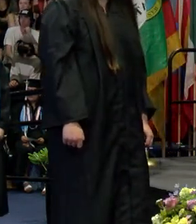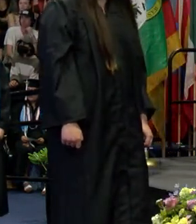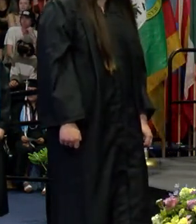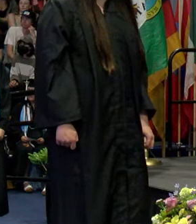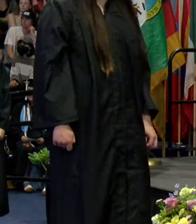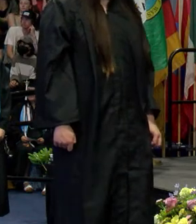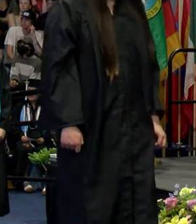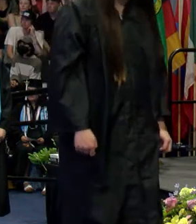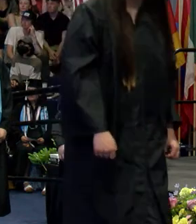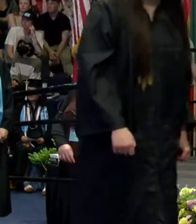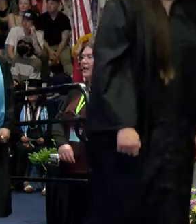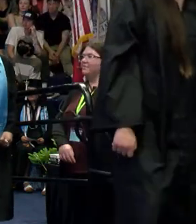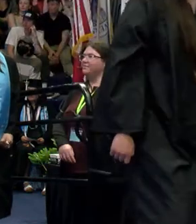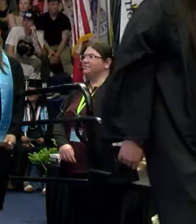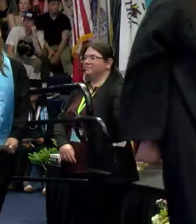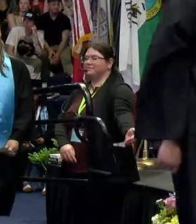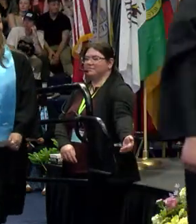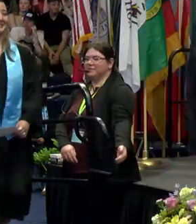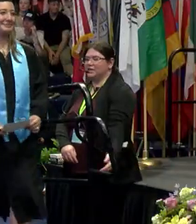Rain Plochet.